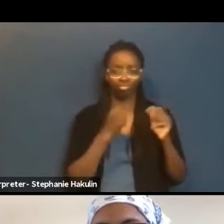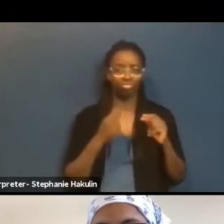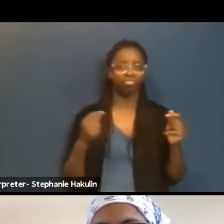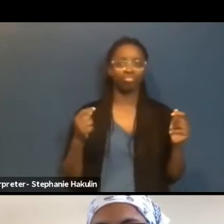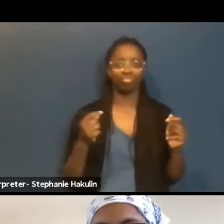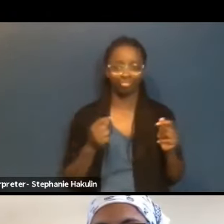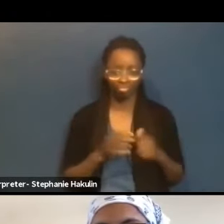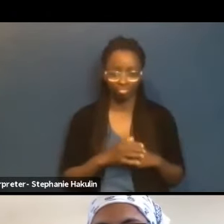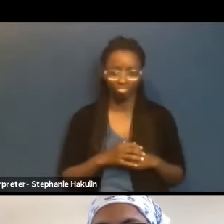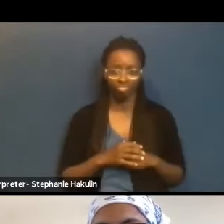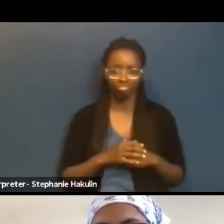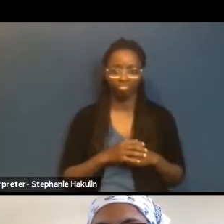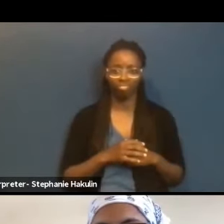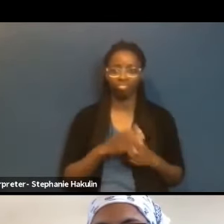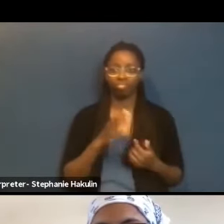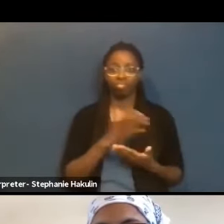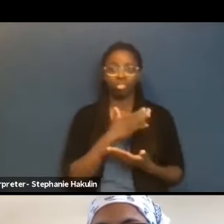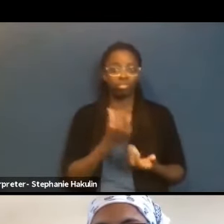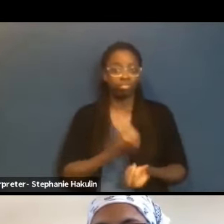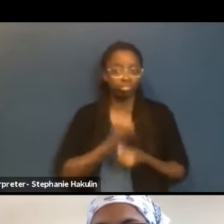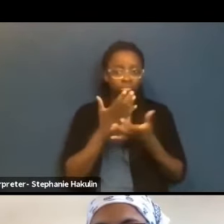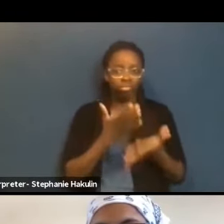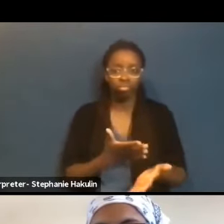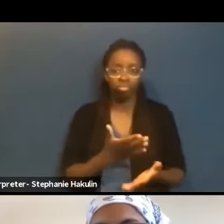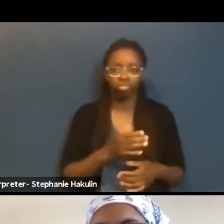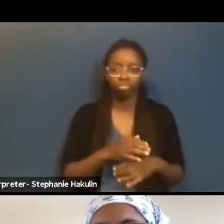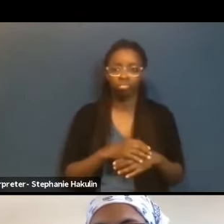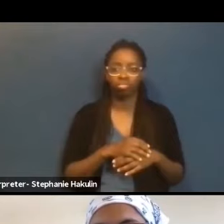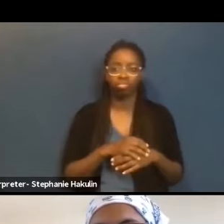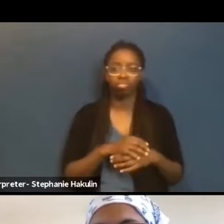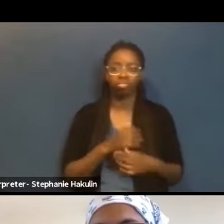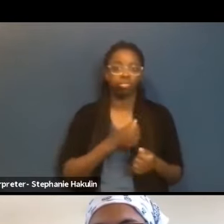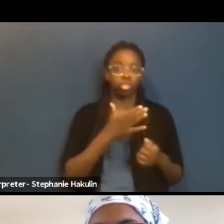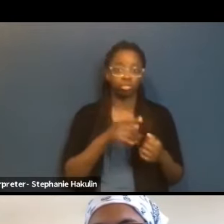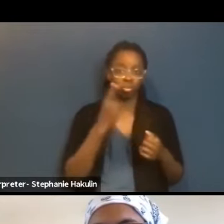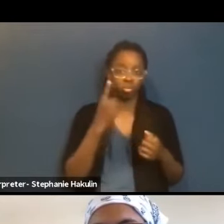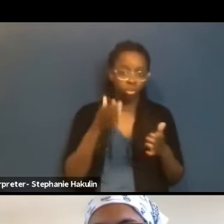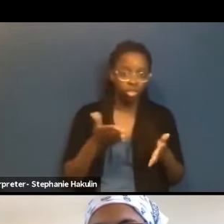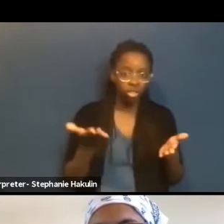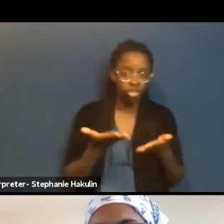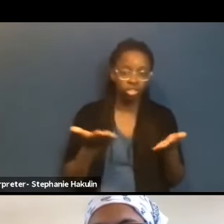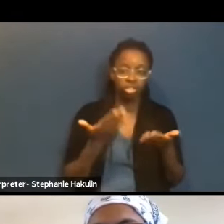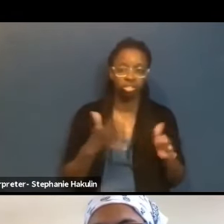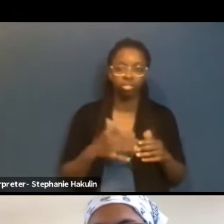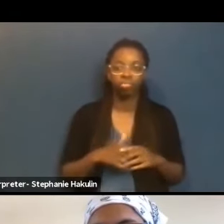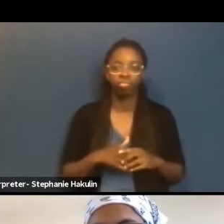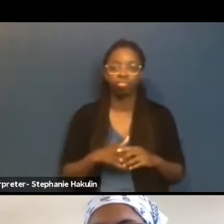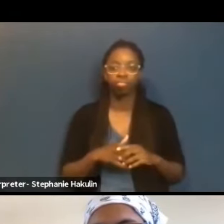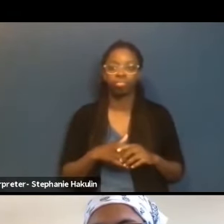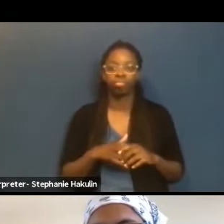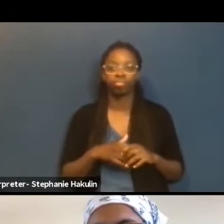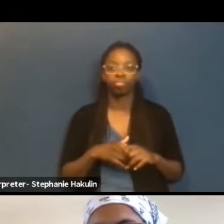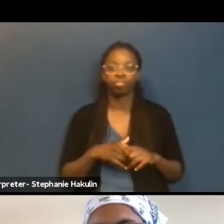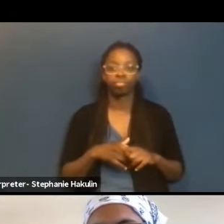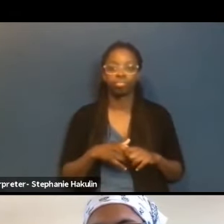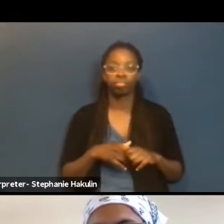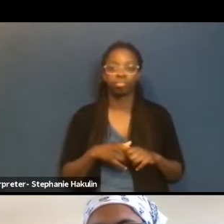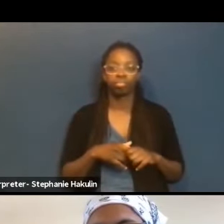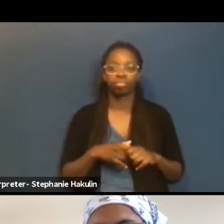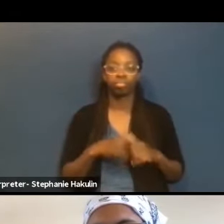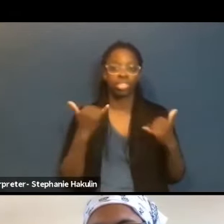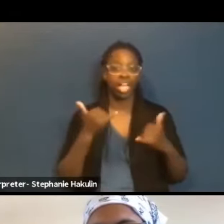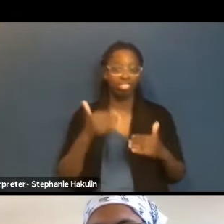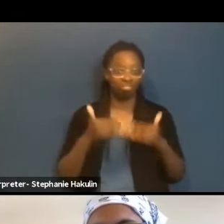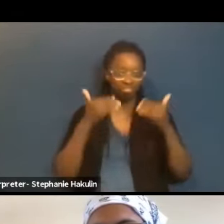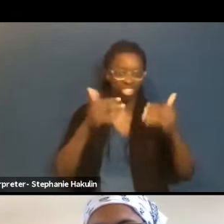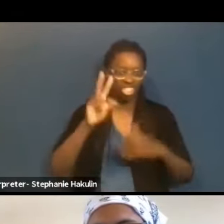more poem in the first round, and then we're going to skip straight ahead to the second round. So Miami Gardens,